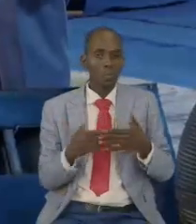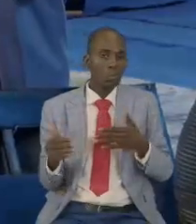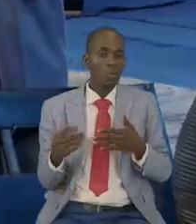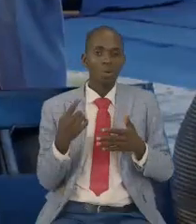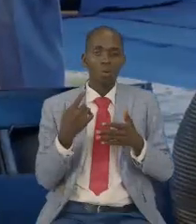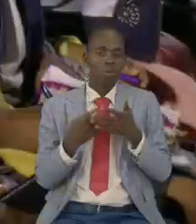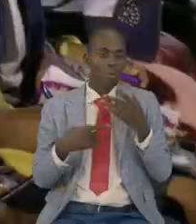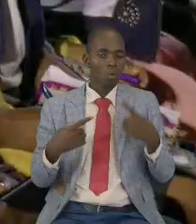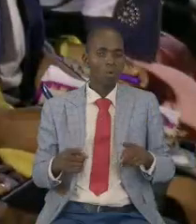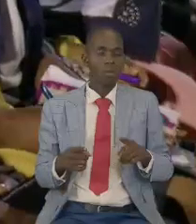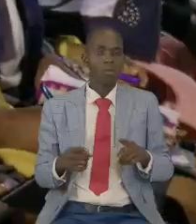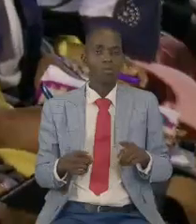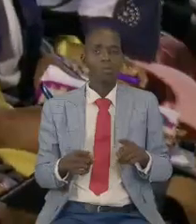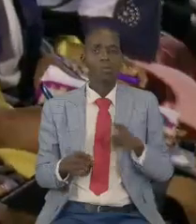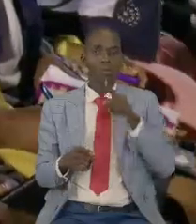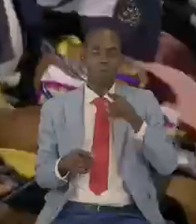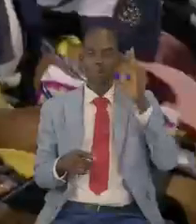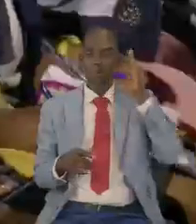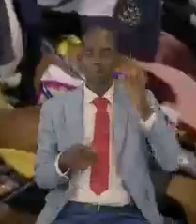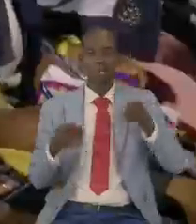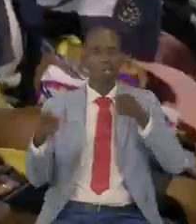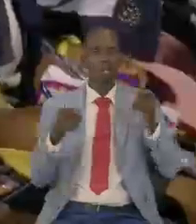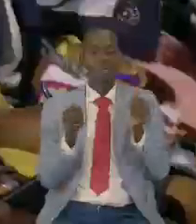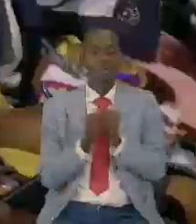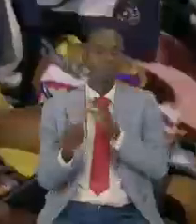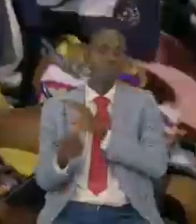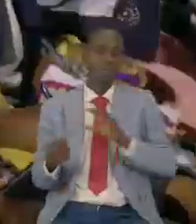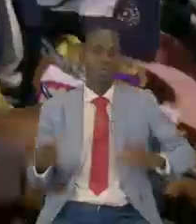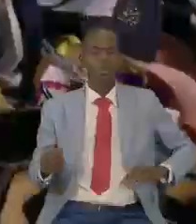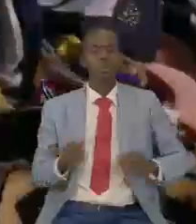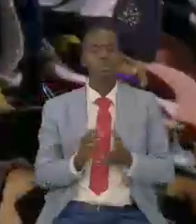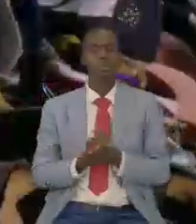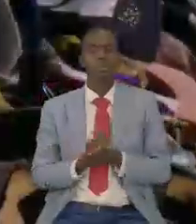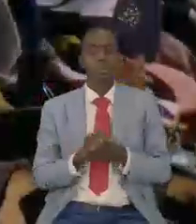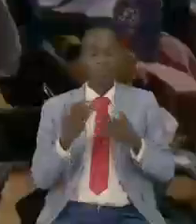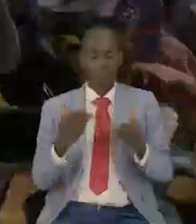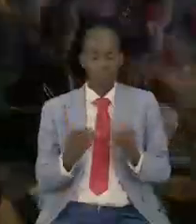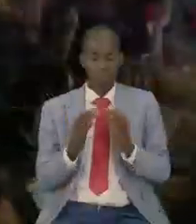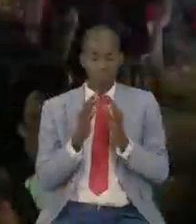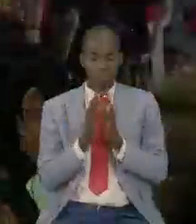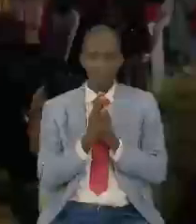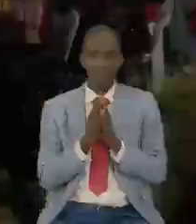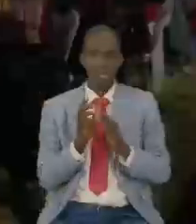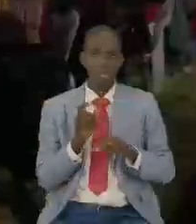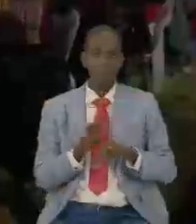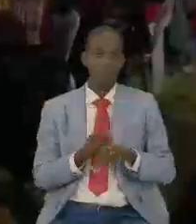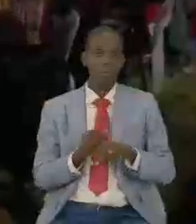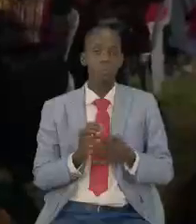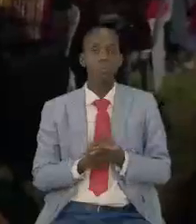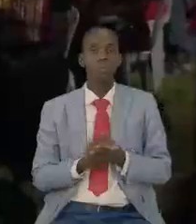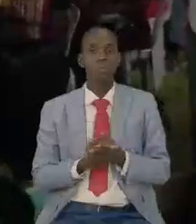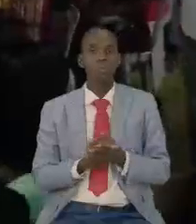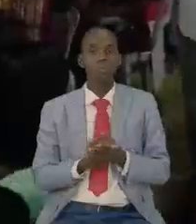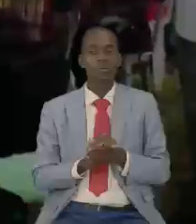with Christ. It's bowed and eyes closed. It's bowed and